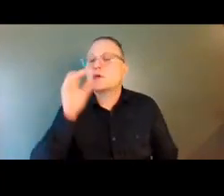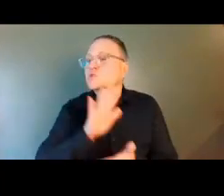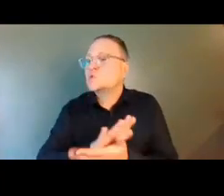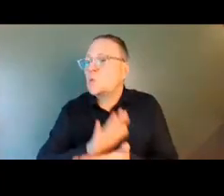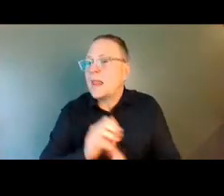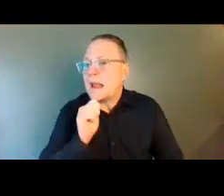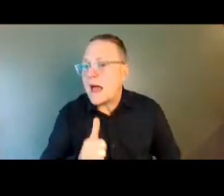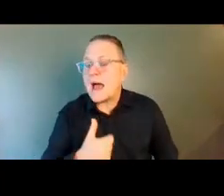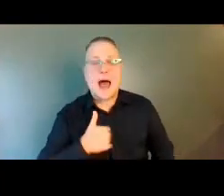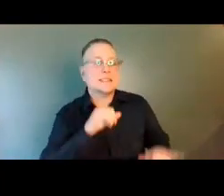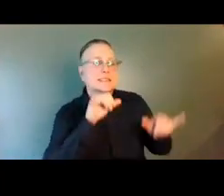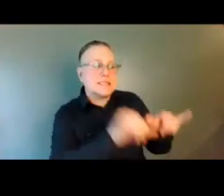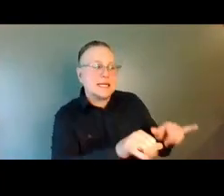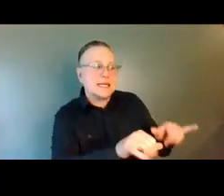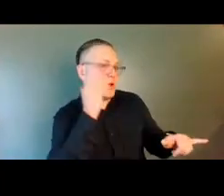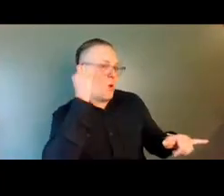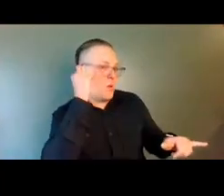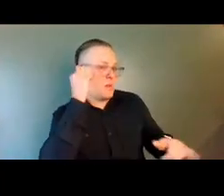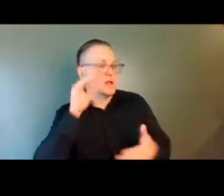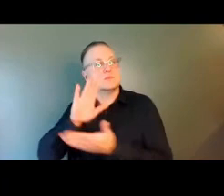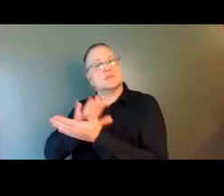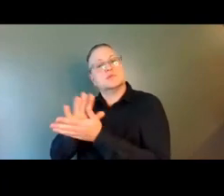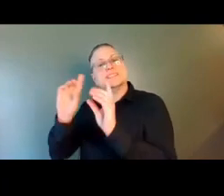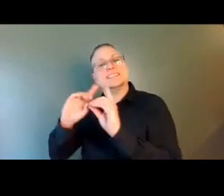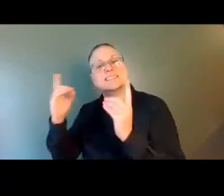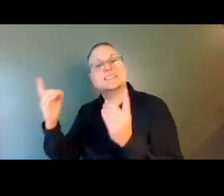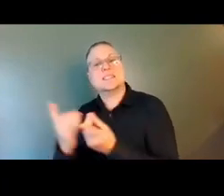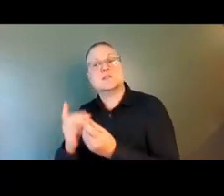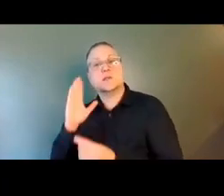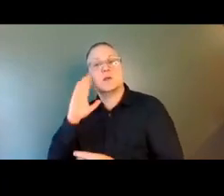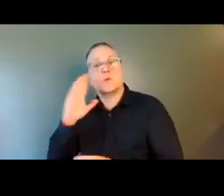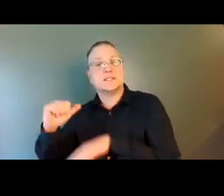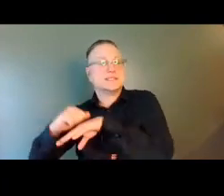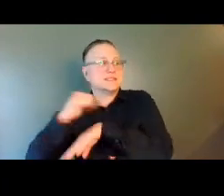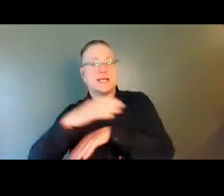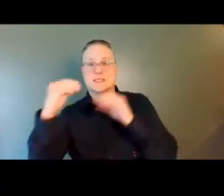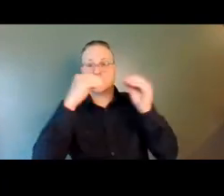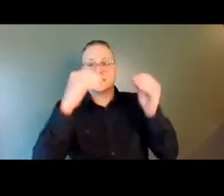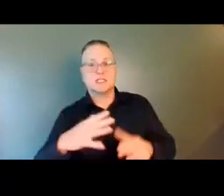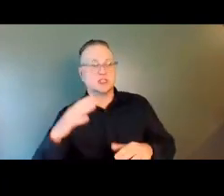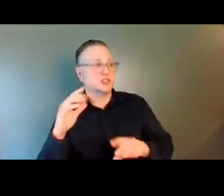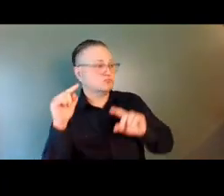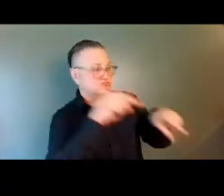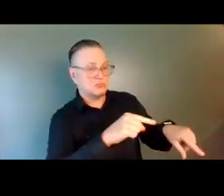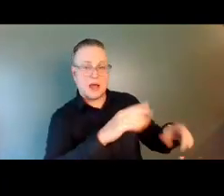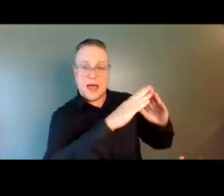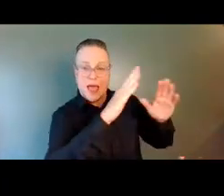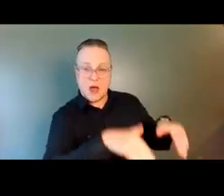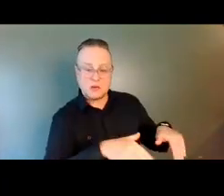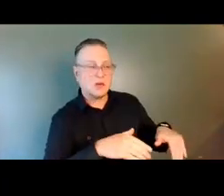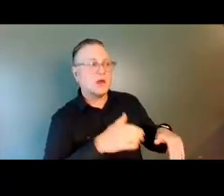my parents weren't schooling me. The school district, I grew up in rural Minnesota on a farm, sent people out